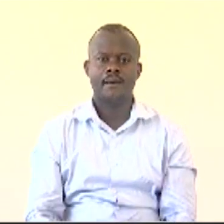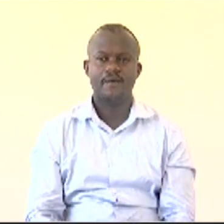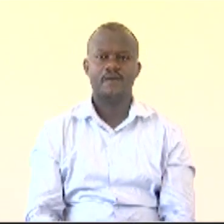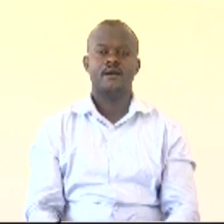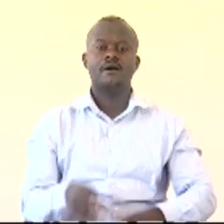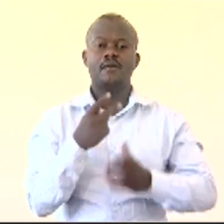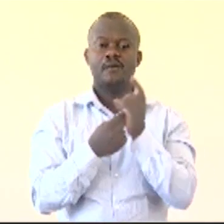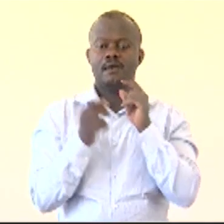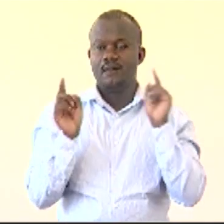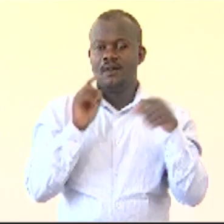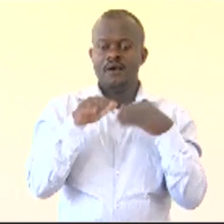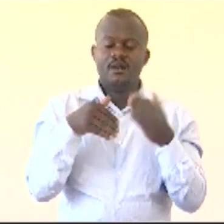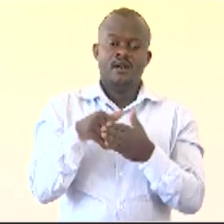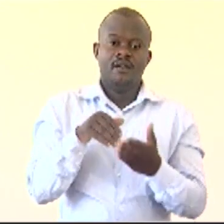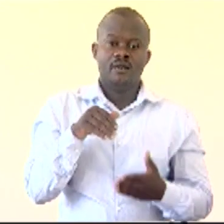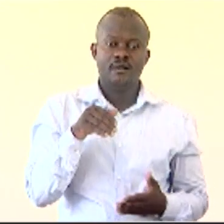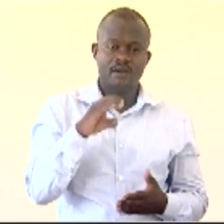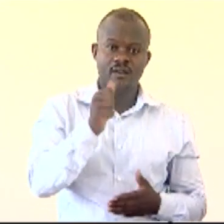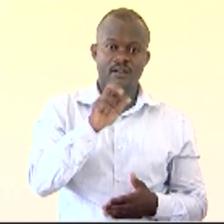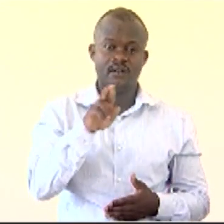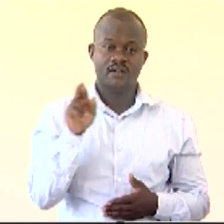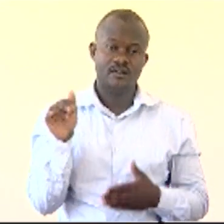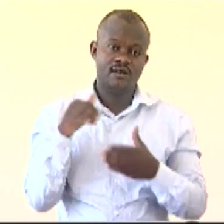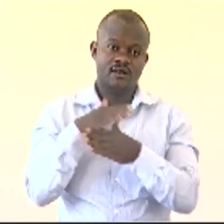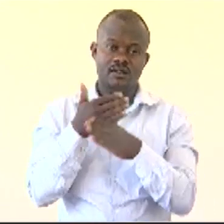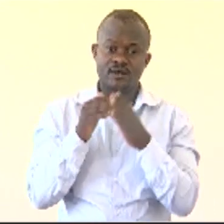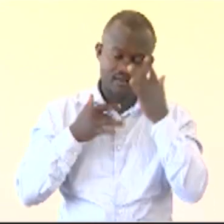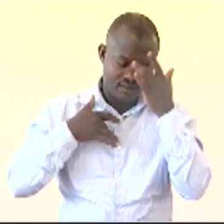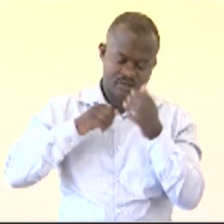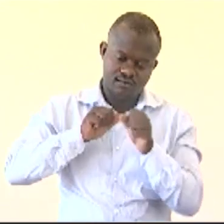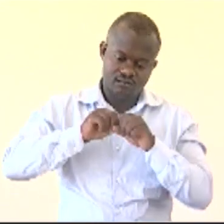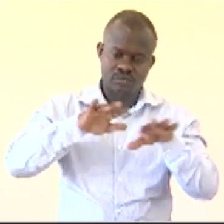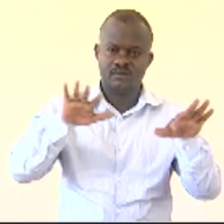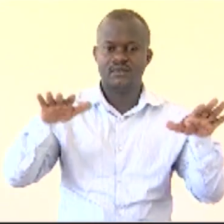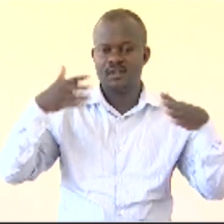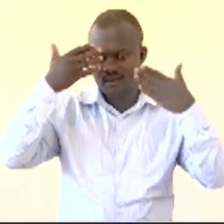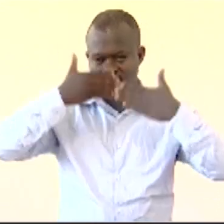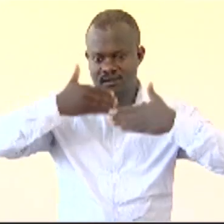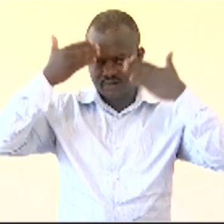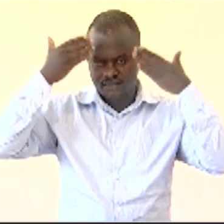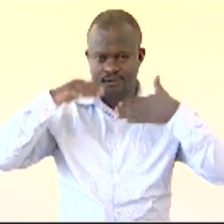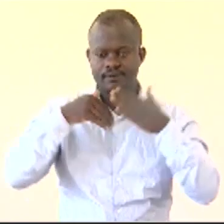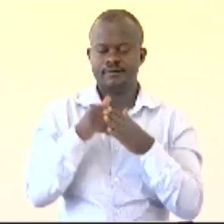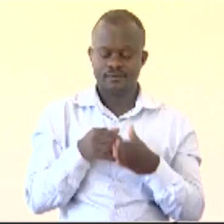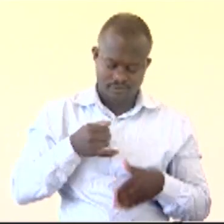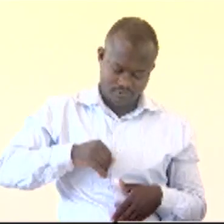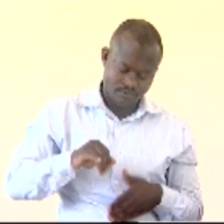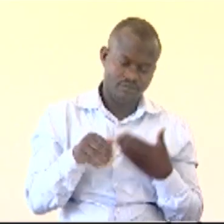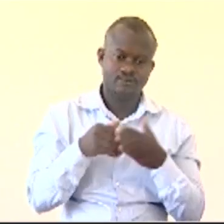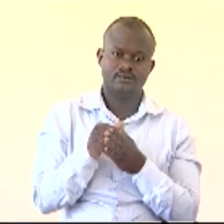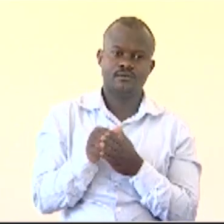Both ill people and carriers shed the bacteria in their feces and urine. When you